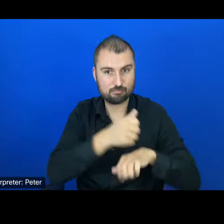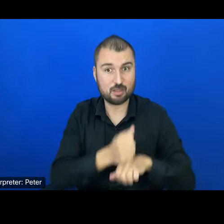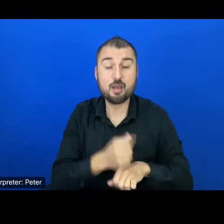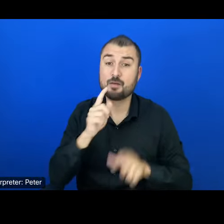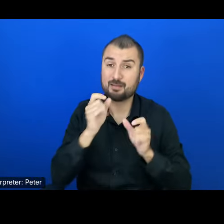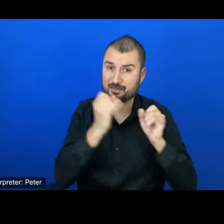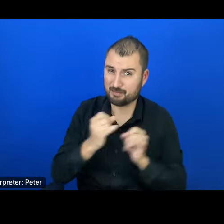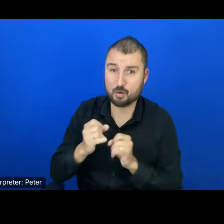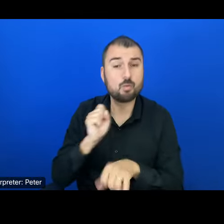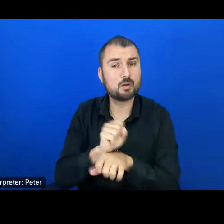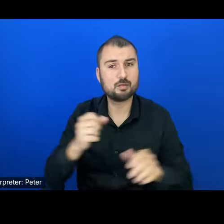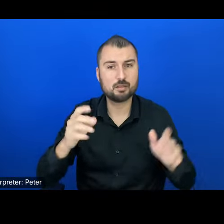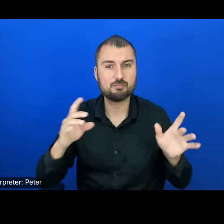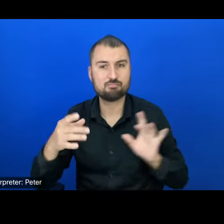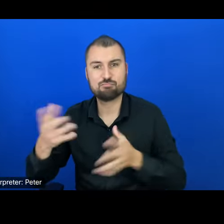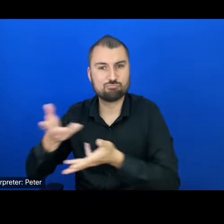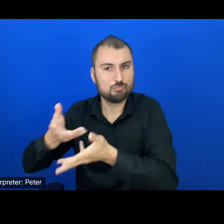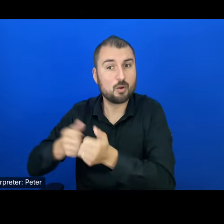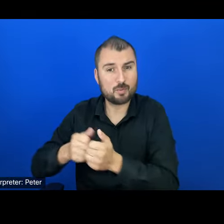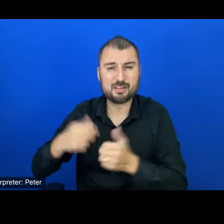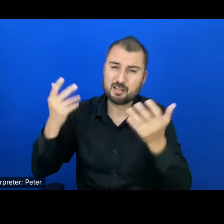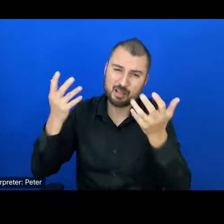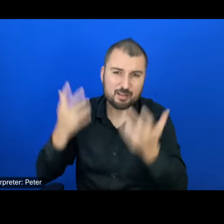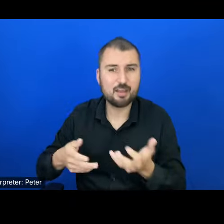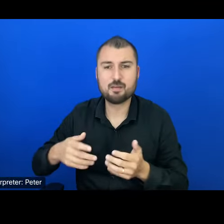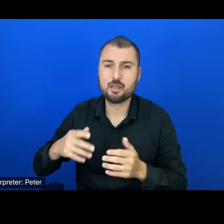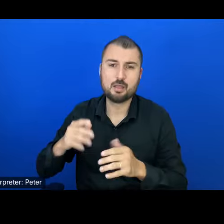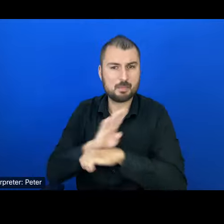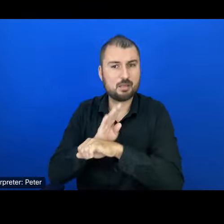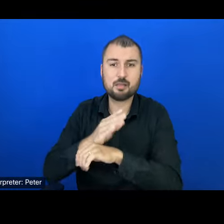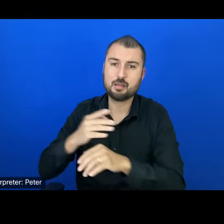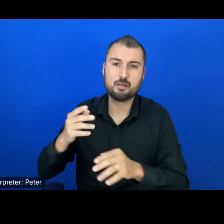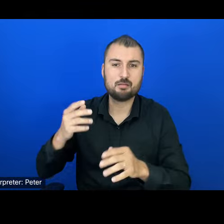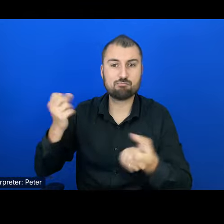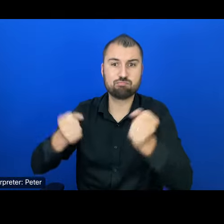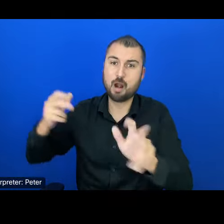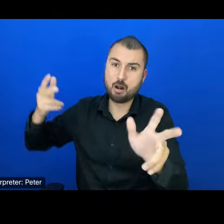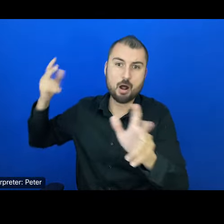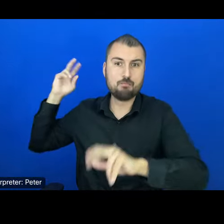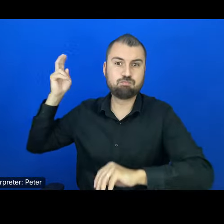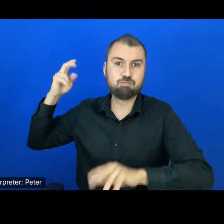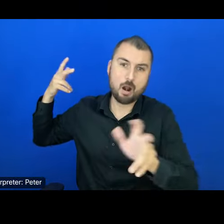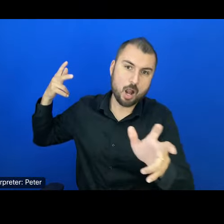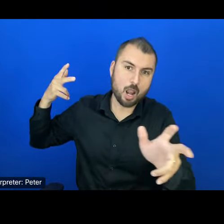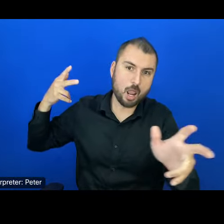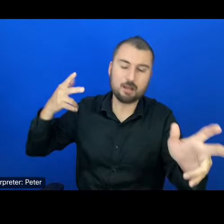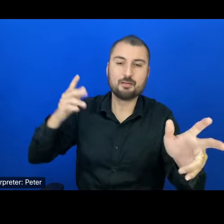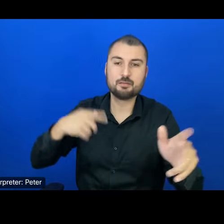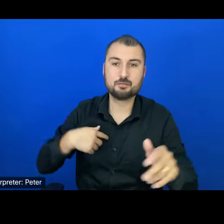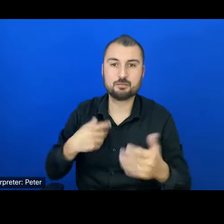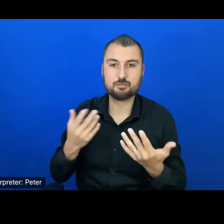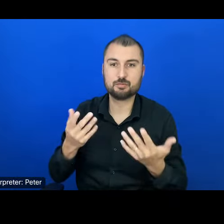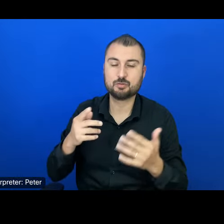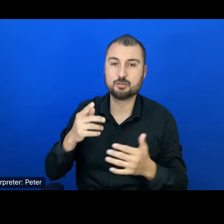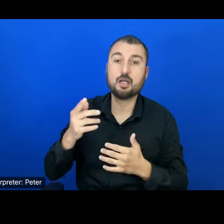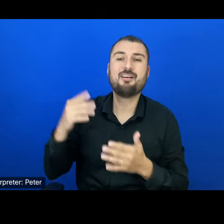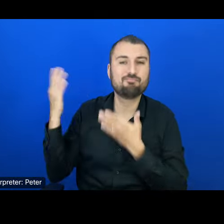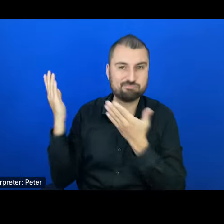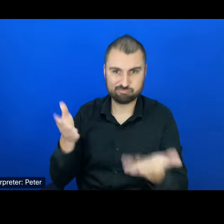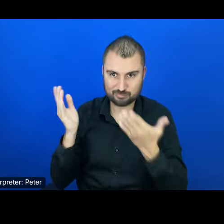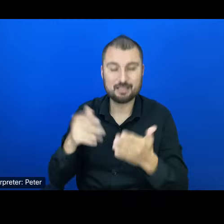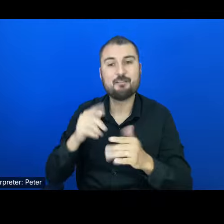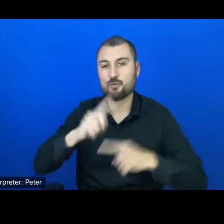heavy commercial vehicles hauling questionable items. I shouldn't say questioning, hauling a variety